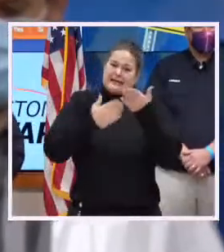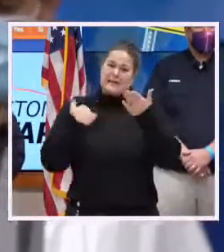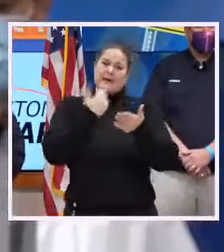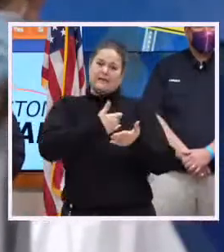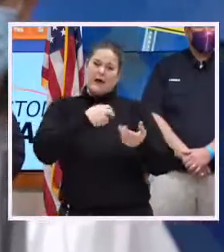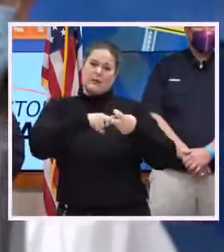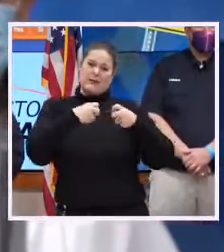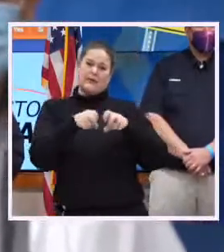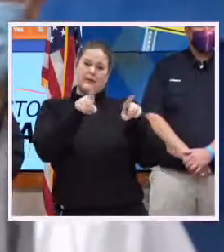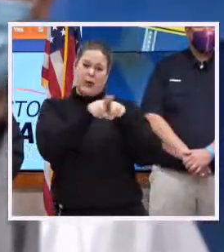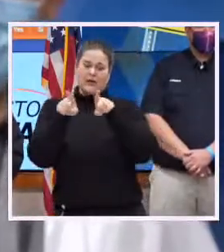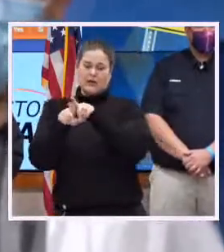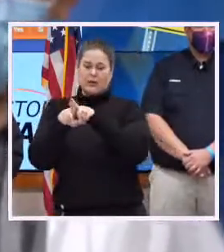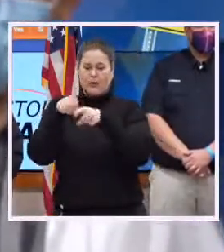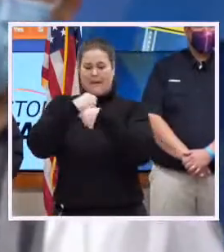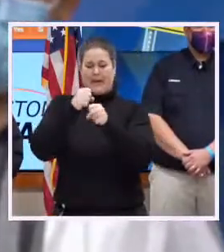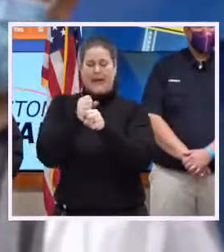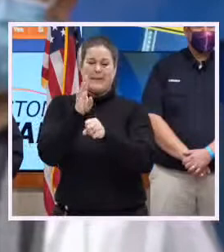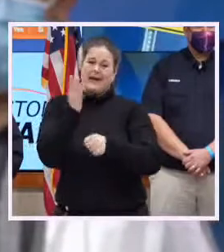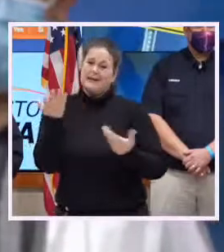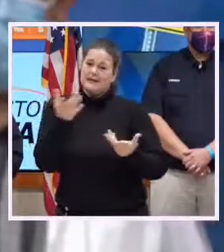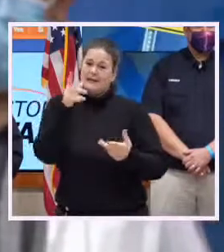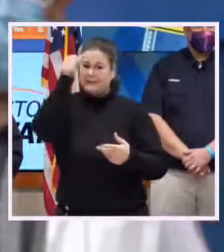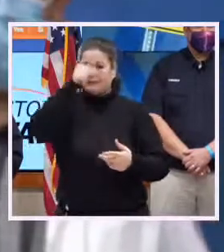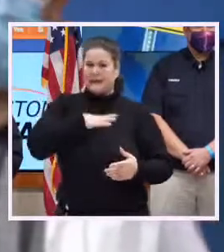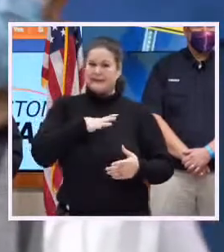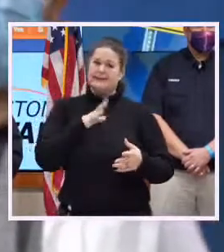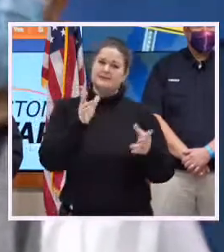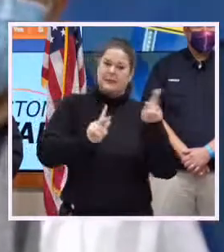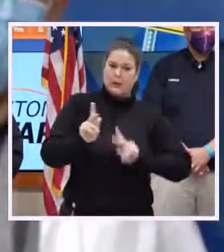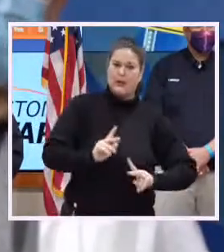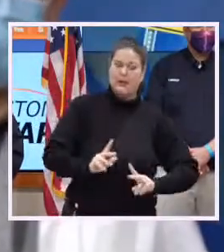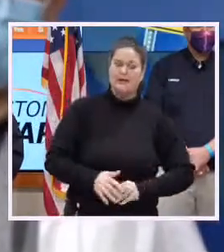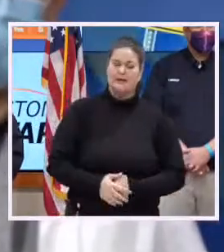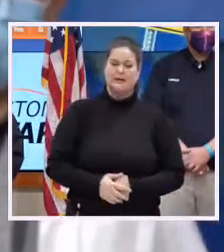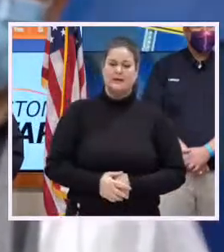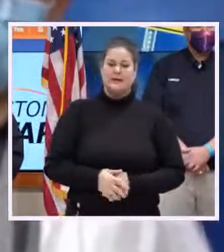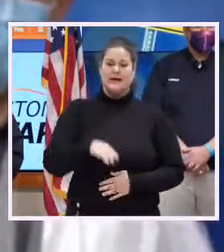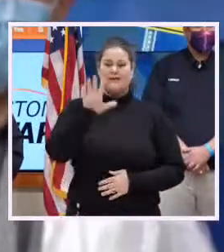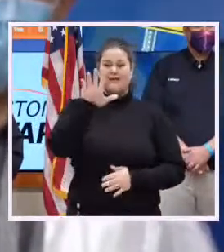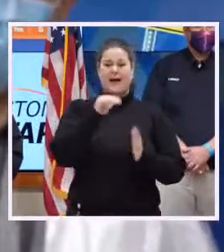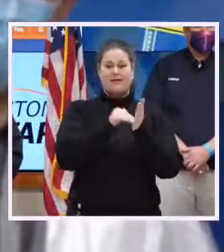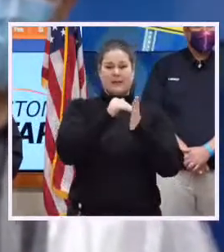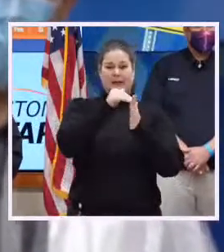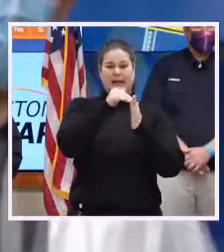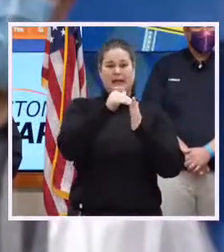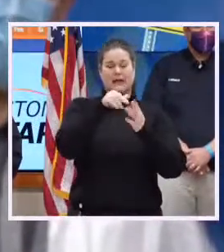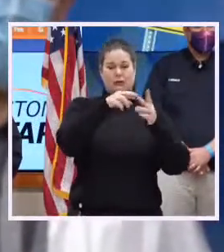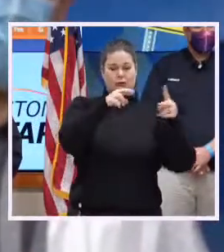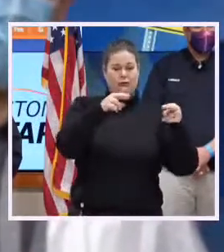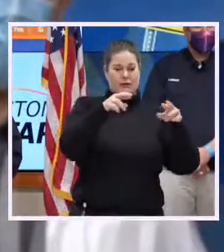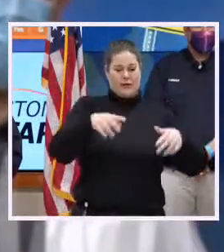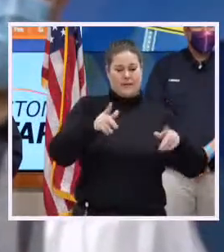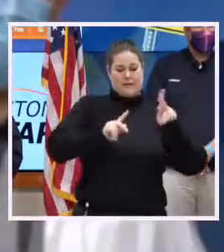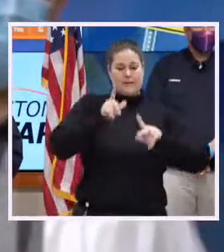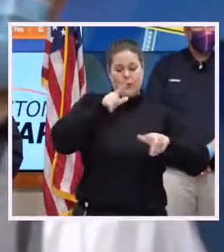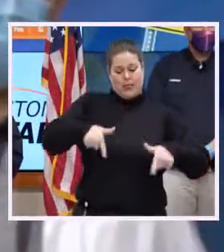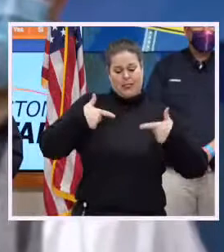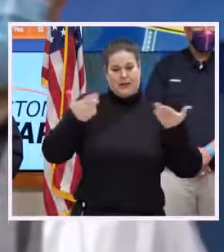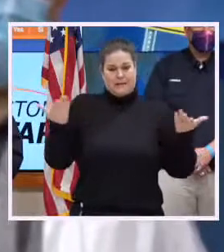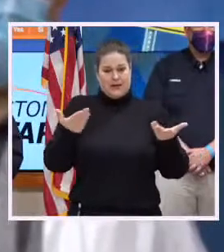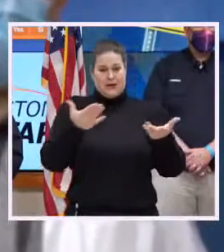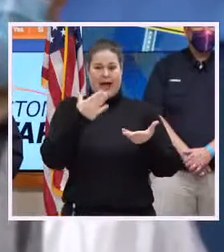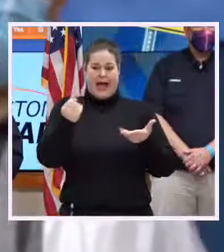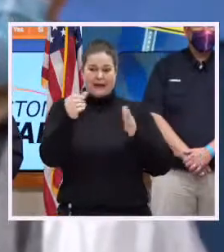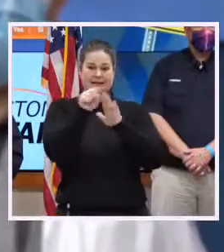disaster as well. And the 5 million residents of this county and really this region and this state will deserve